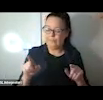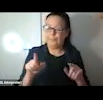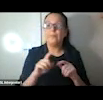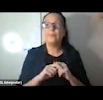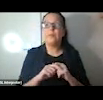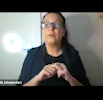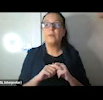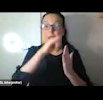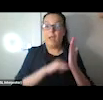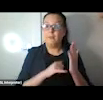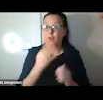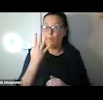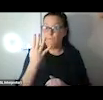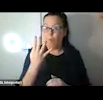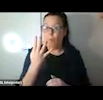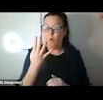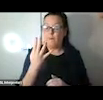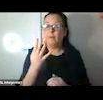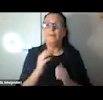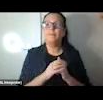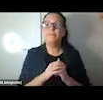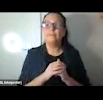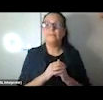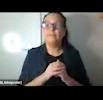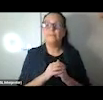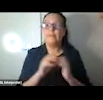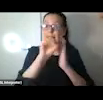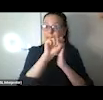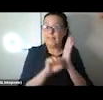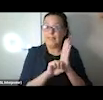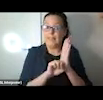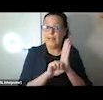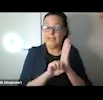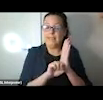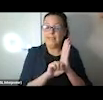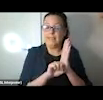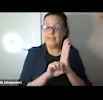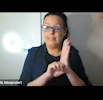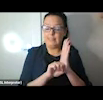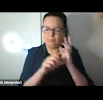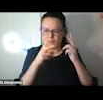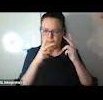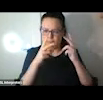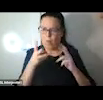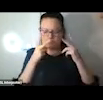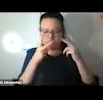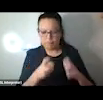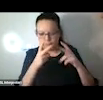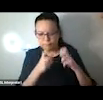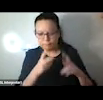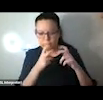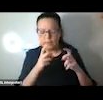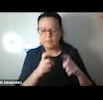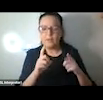4 in the Convention. Under that, the state commits to undertake to promote research and the development of universally